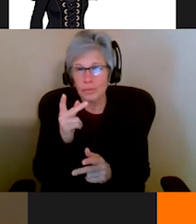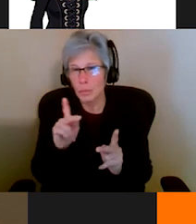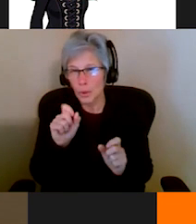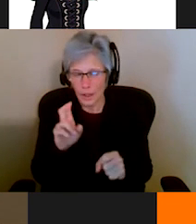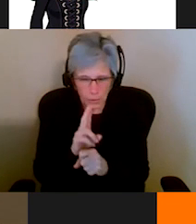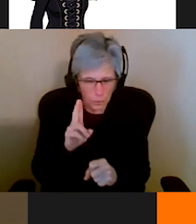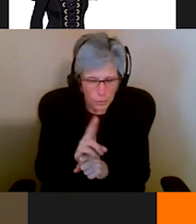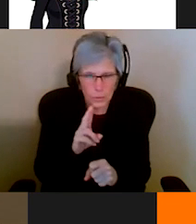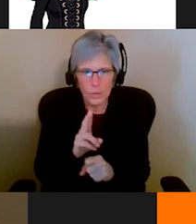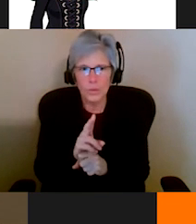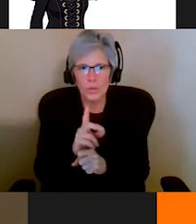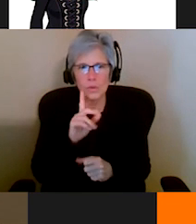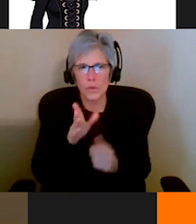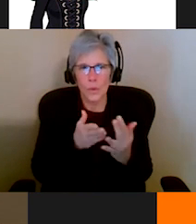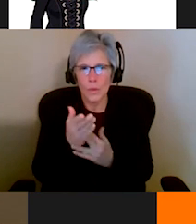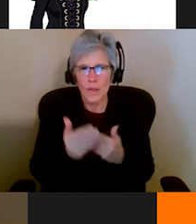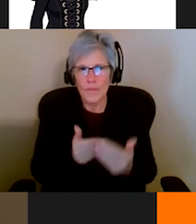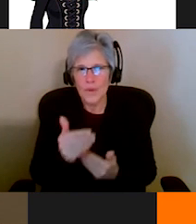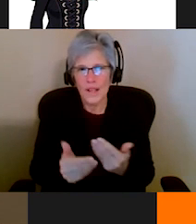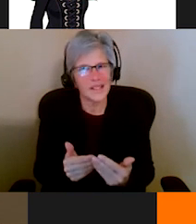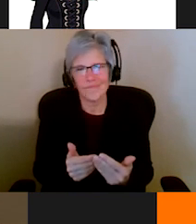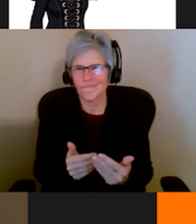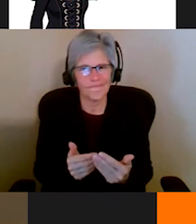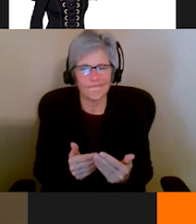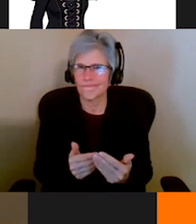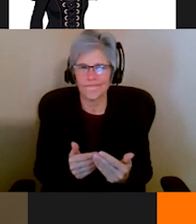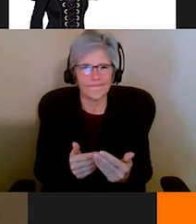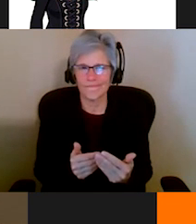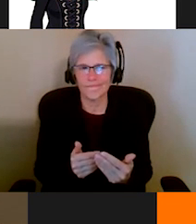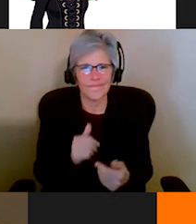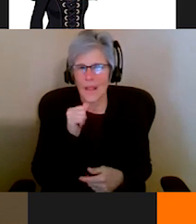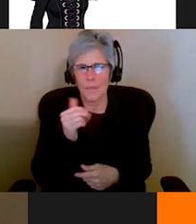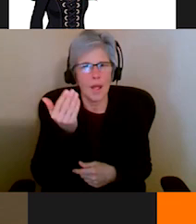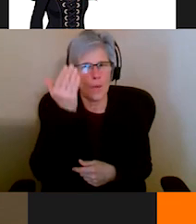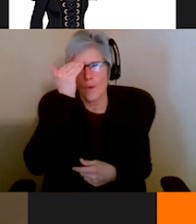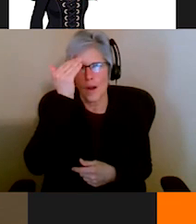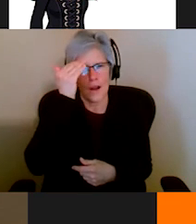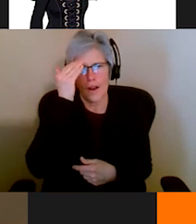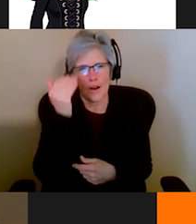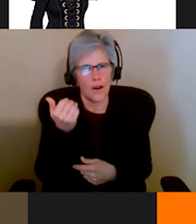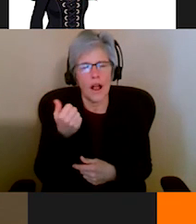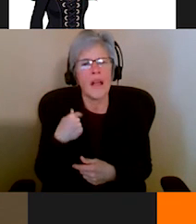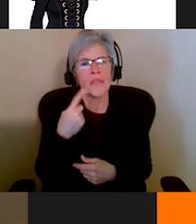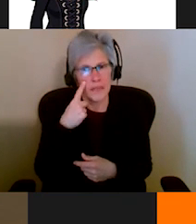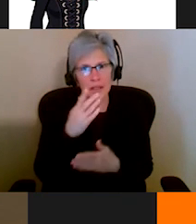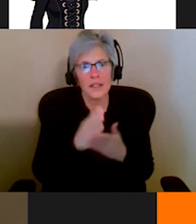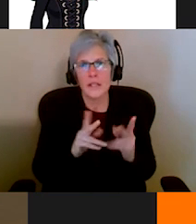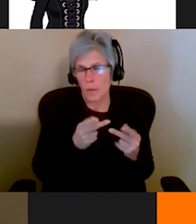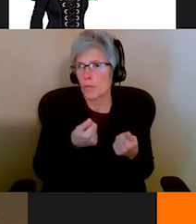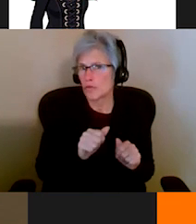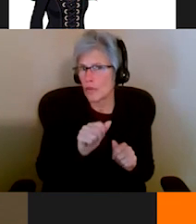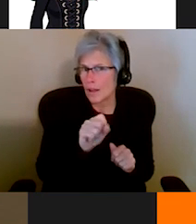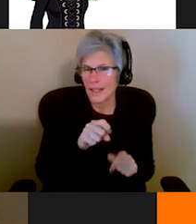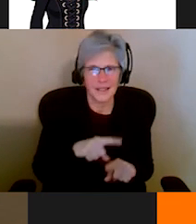them to go through the process? No, not that I know of. I think some people have tried, but not that I know of. I think the